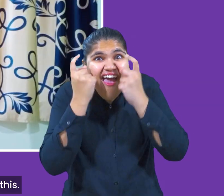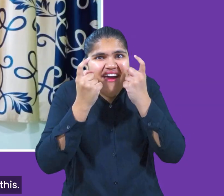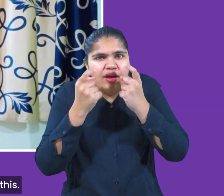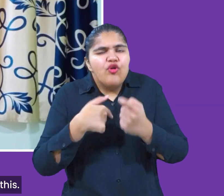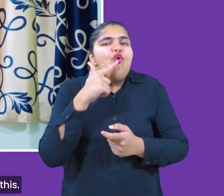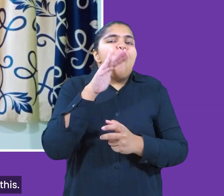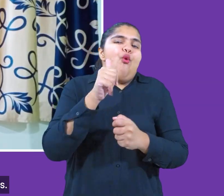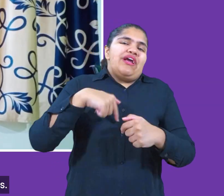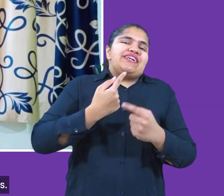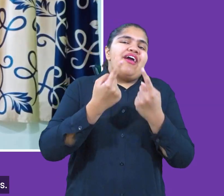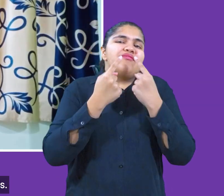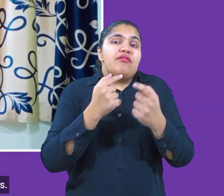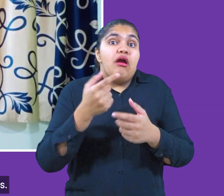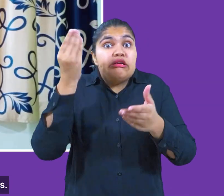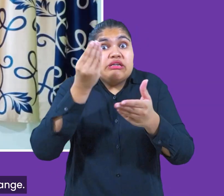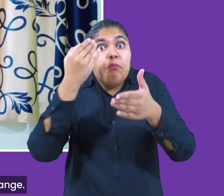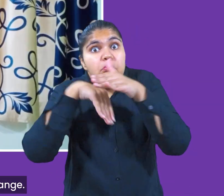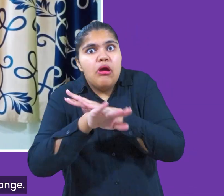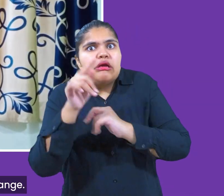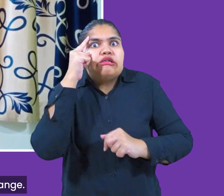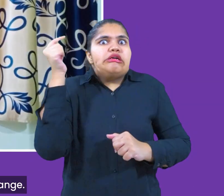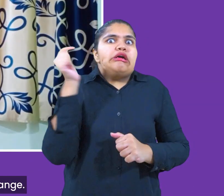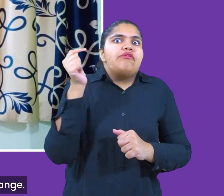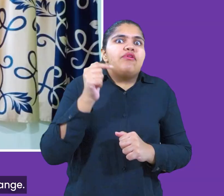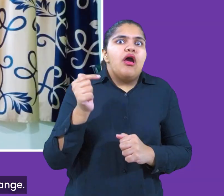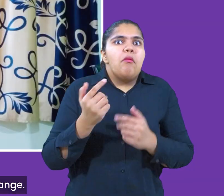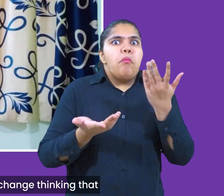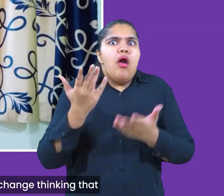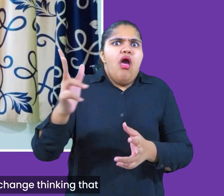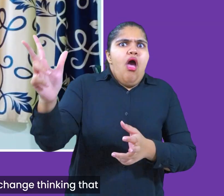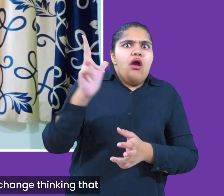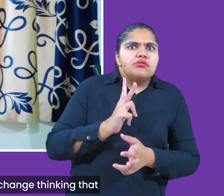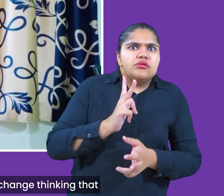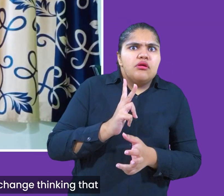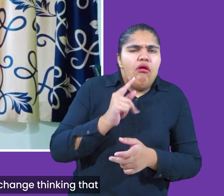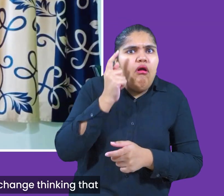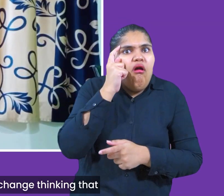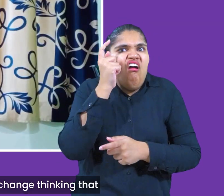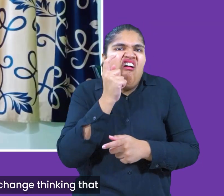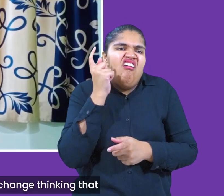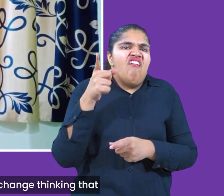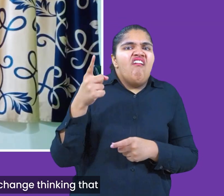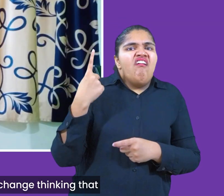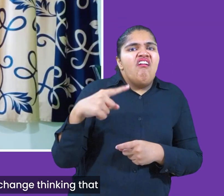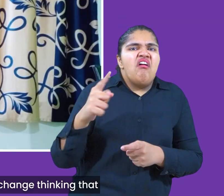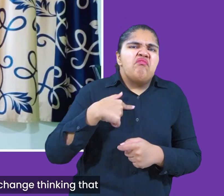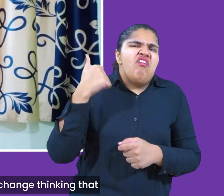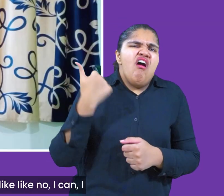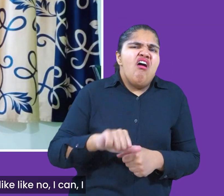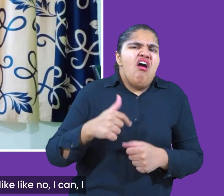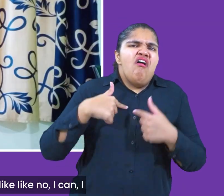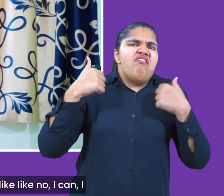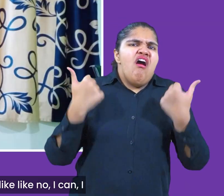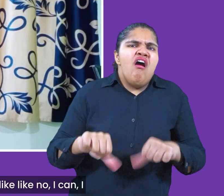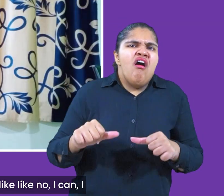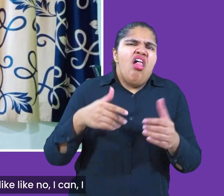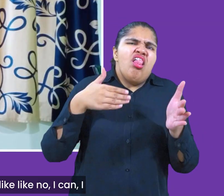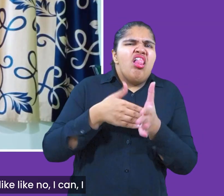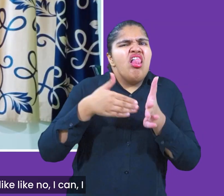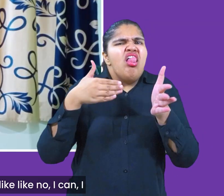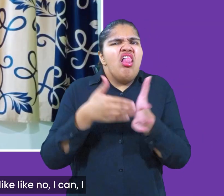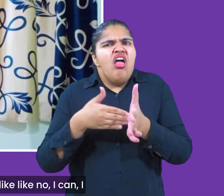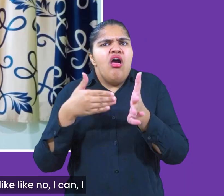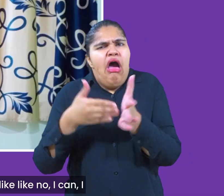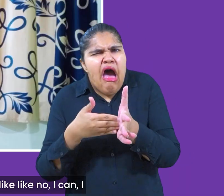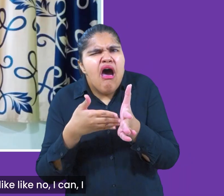life will be like this, it will be like this only, it may not change. That is the time when we need to change thinking that no, there can be a